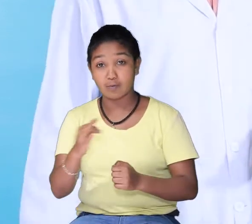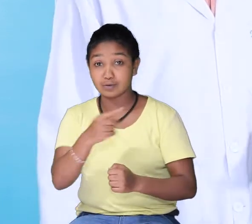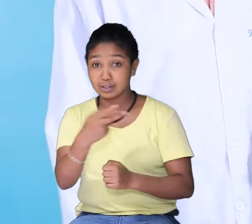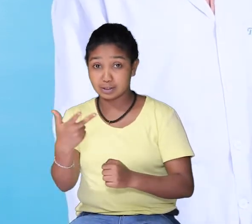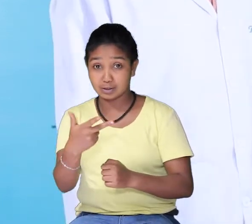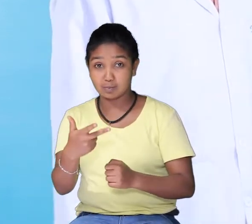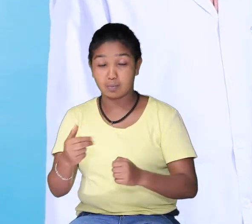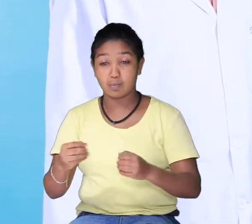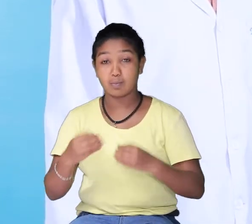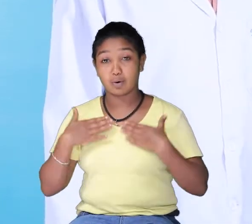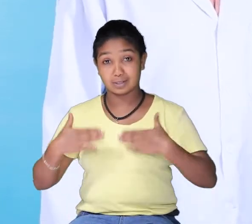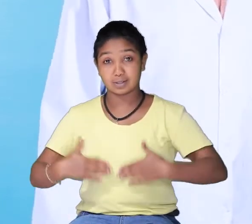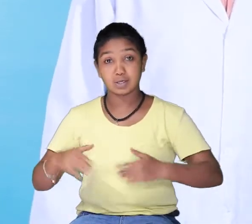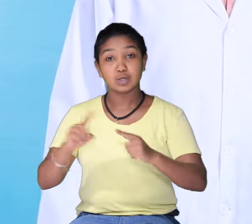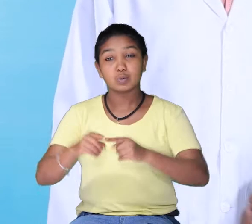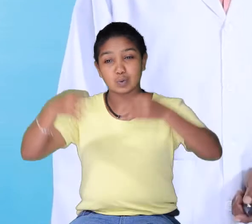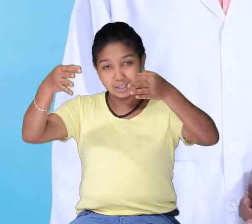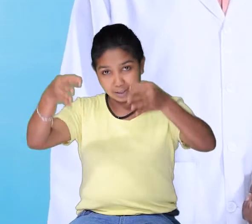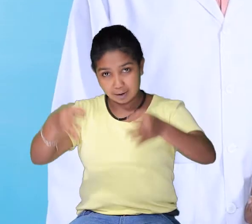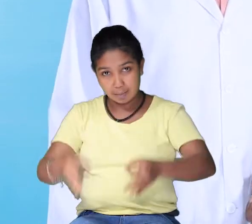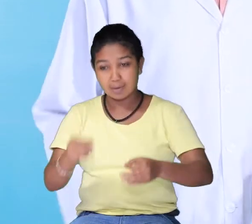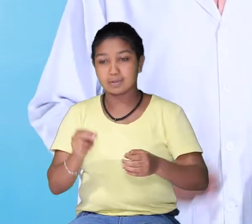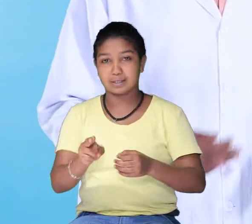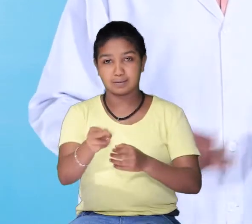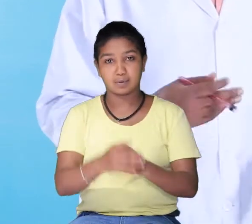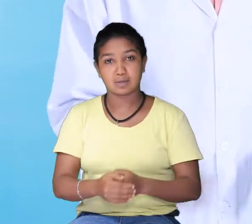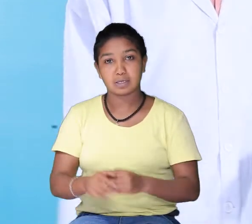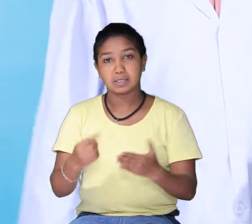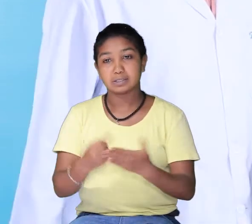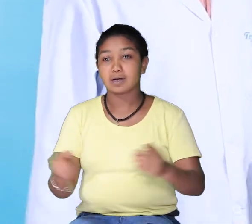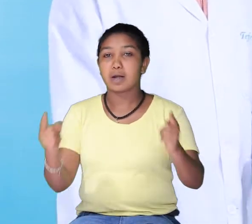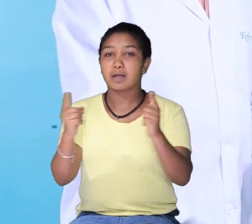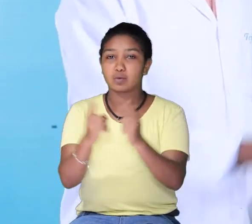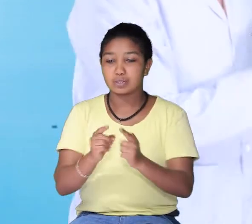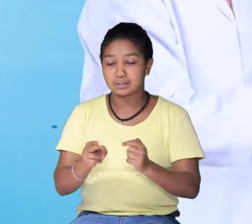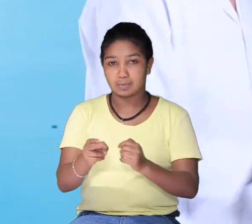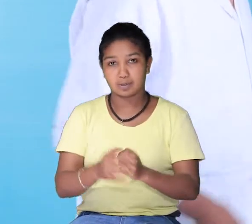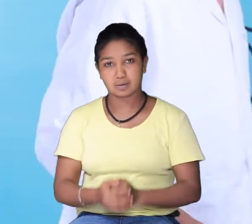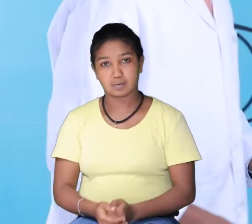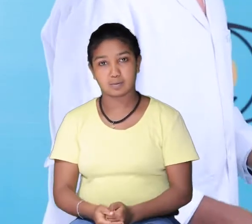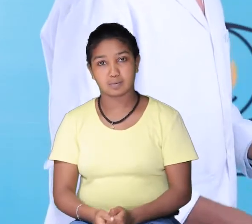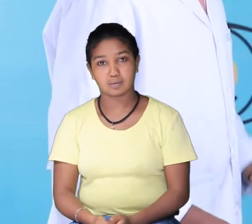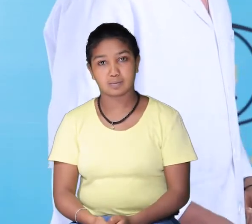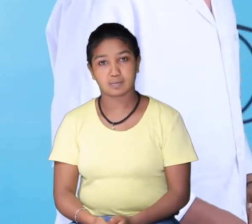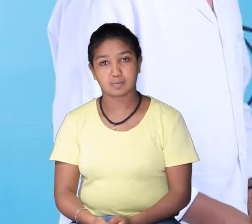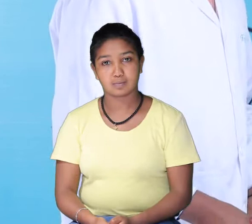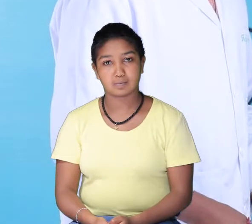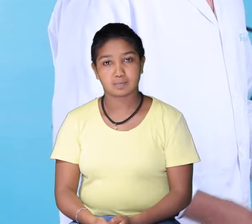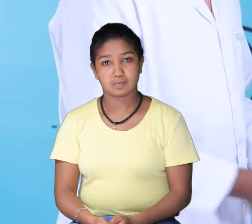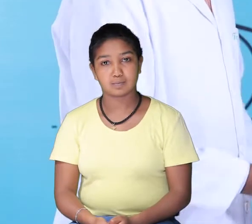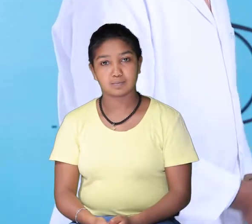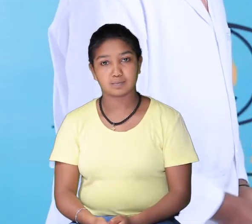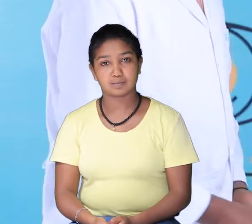those bodies to determine their speed. Actually, it's related with that of a speed. We have already determined the